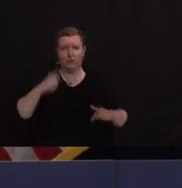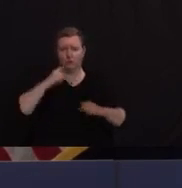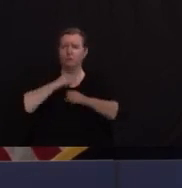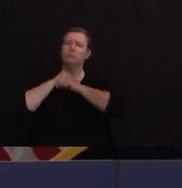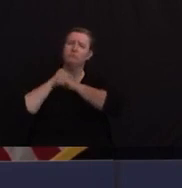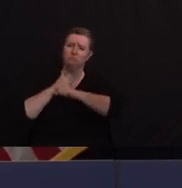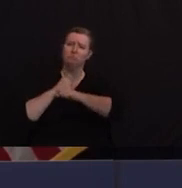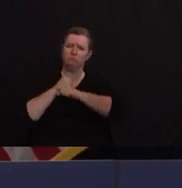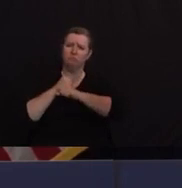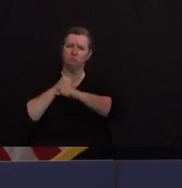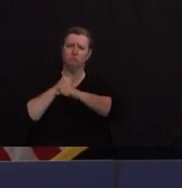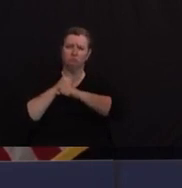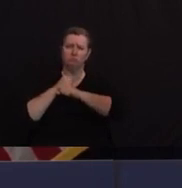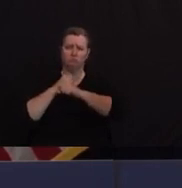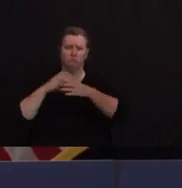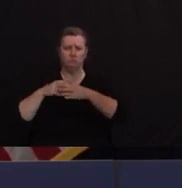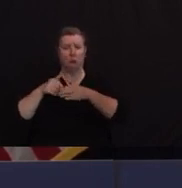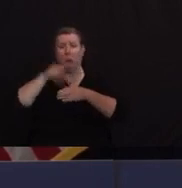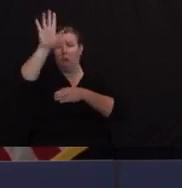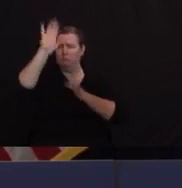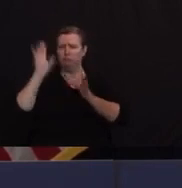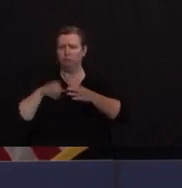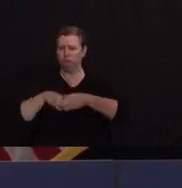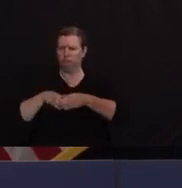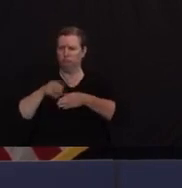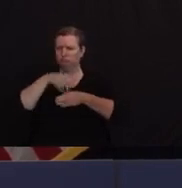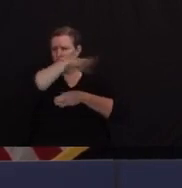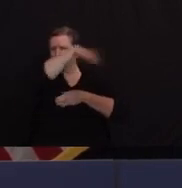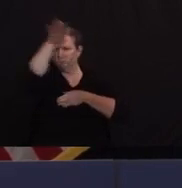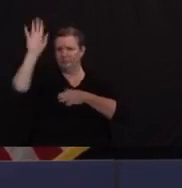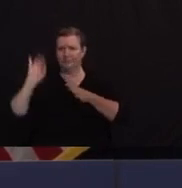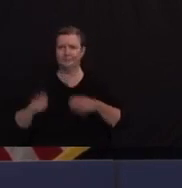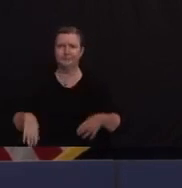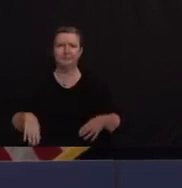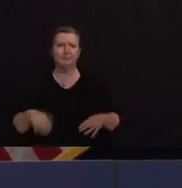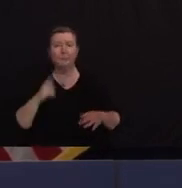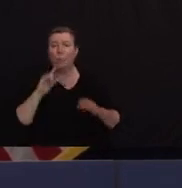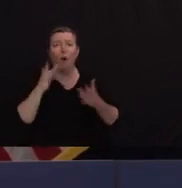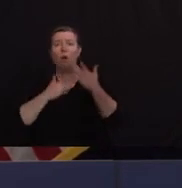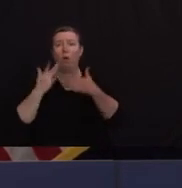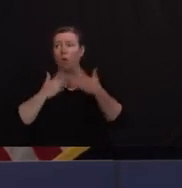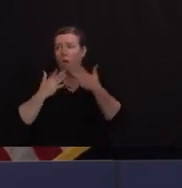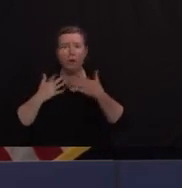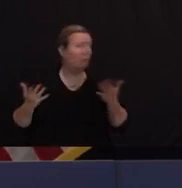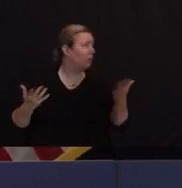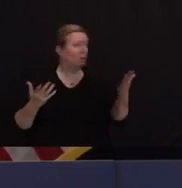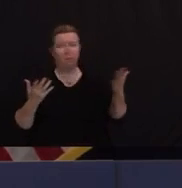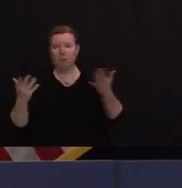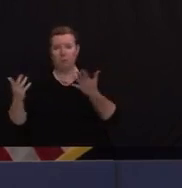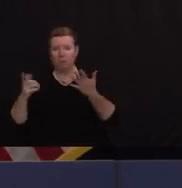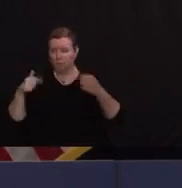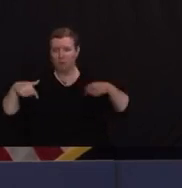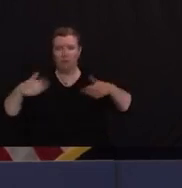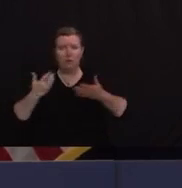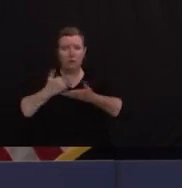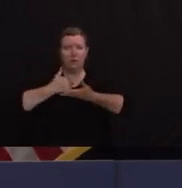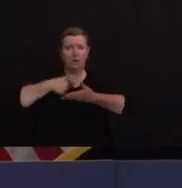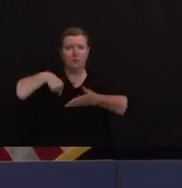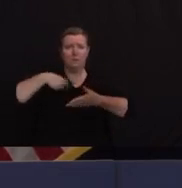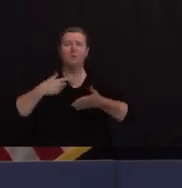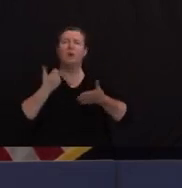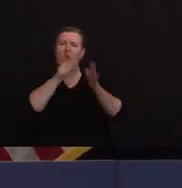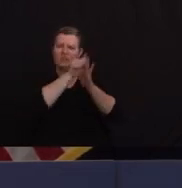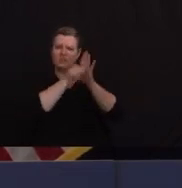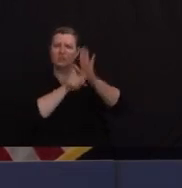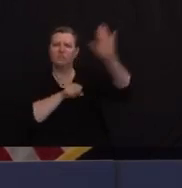southern sister states, that we don't leave New Jersey in any way, shape, or form not staffed or supported. And just a quick note,